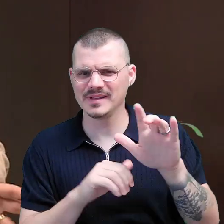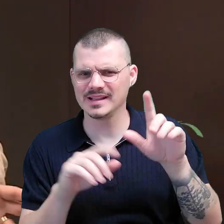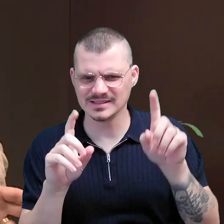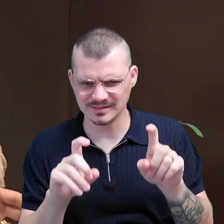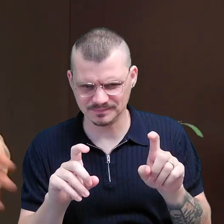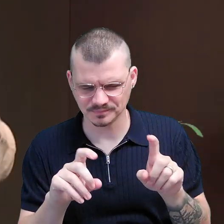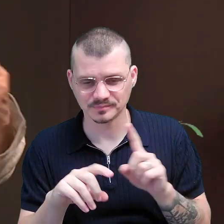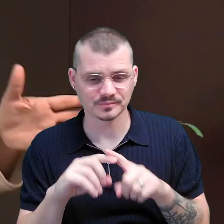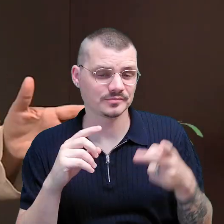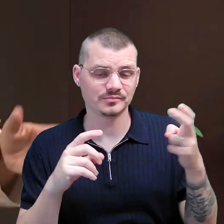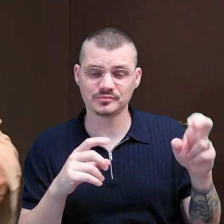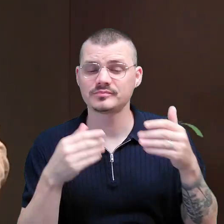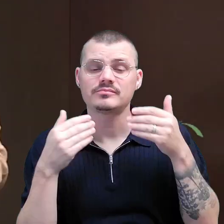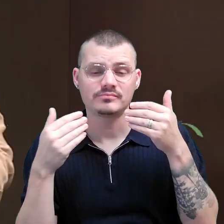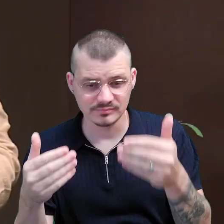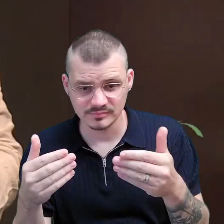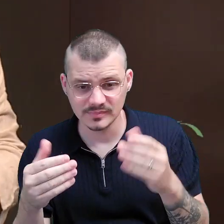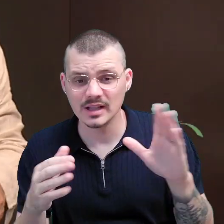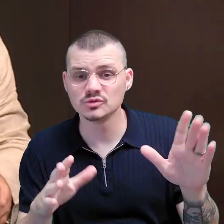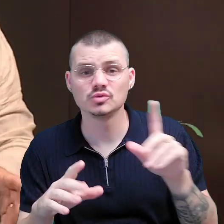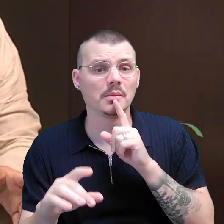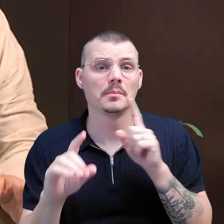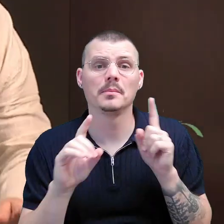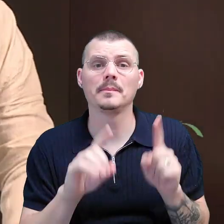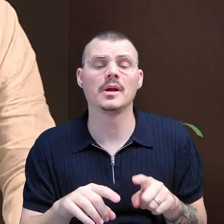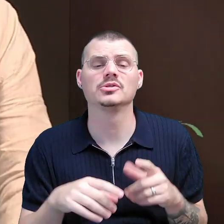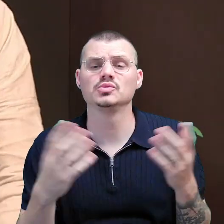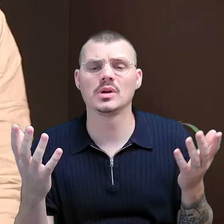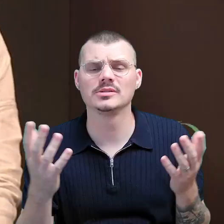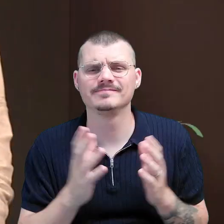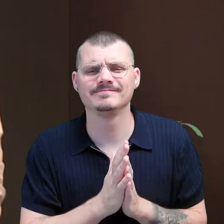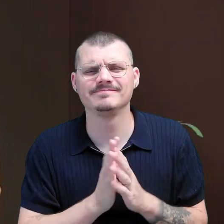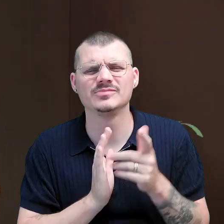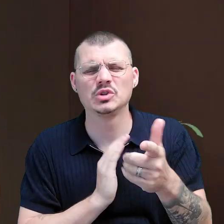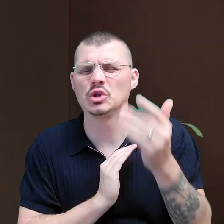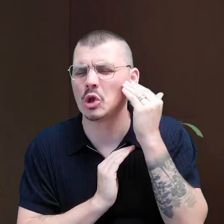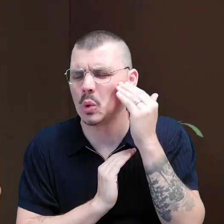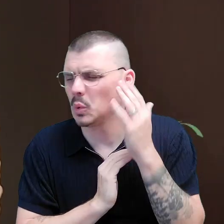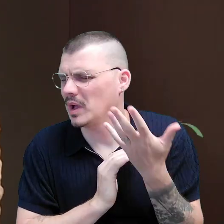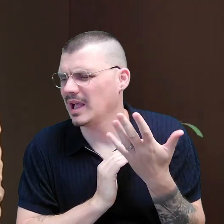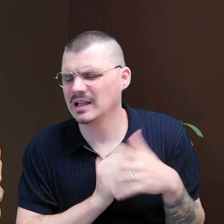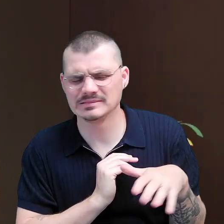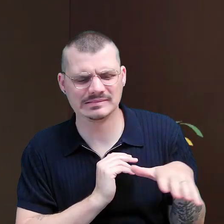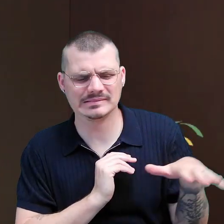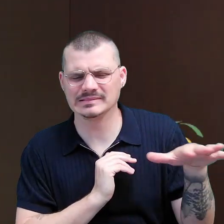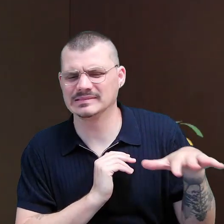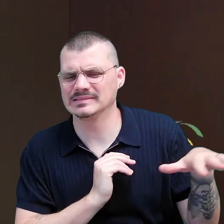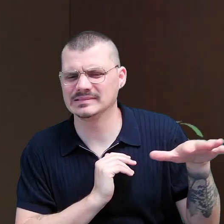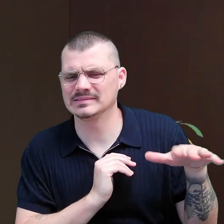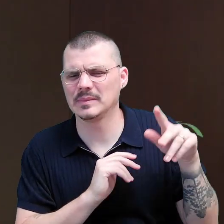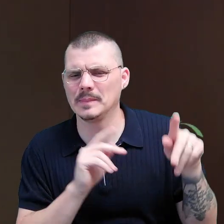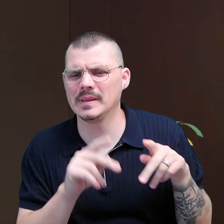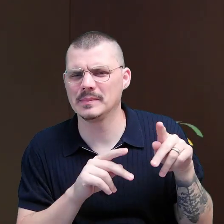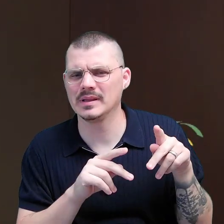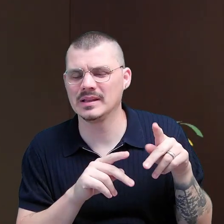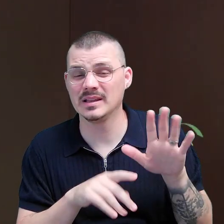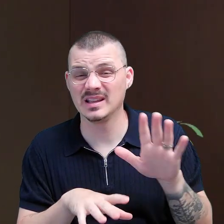pelvic examination. But he did it, and his response was, well, you know, these